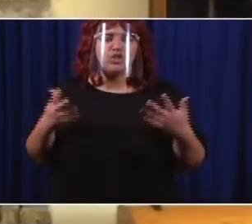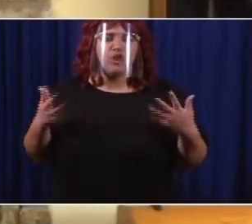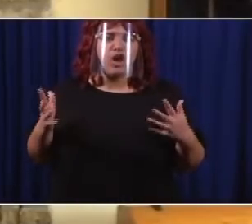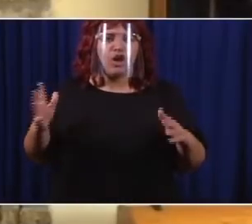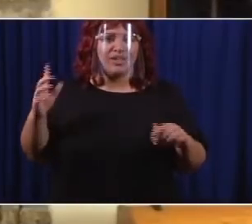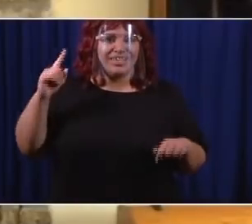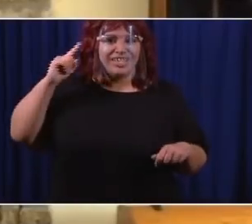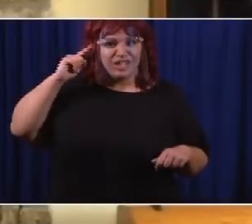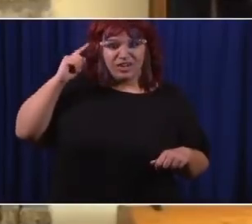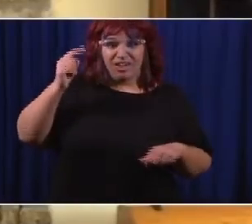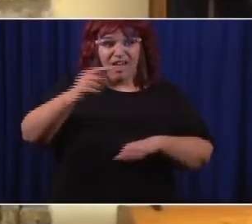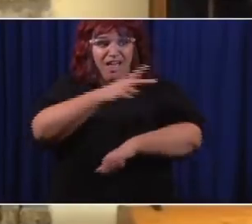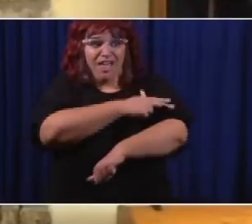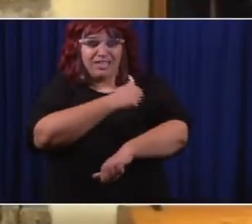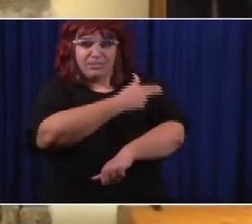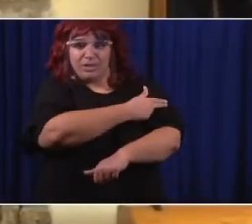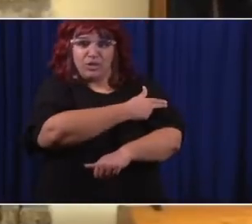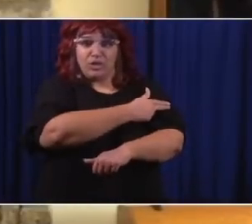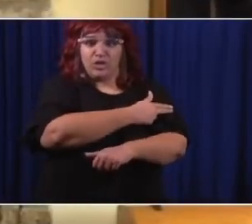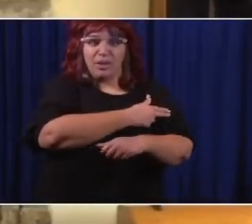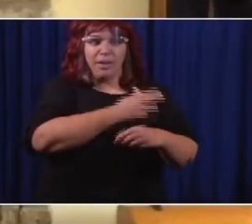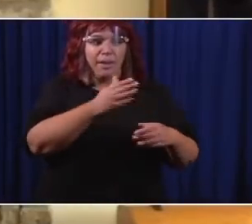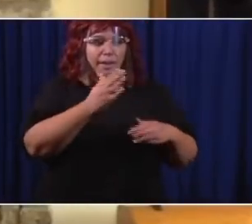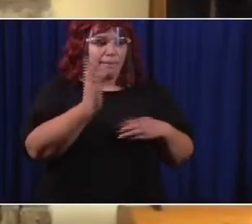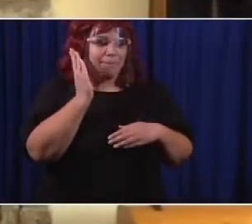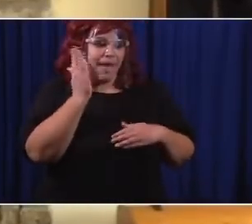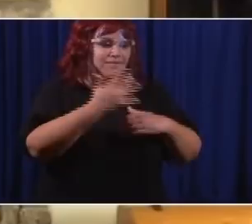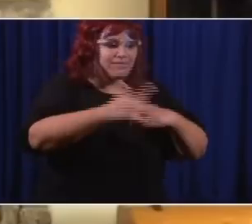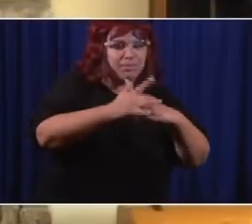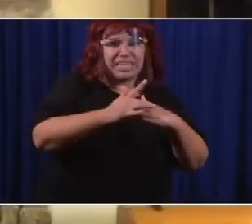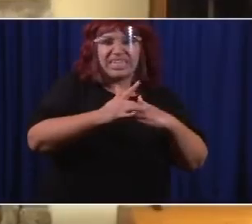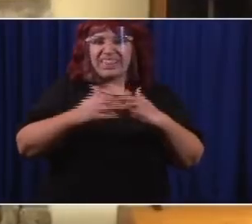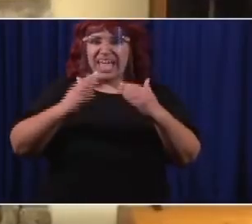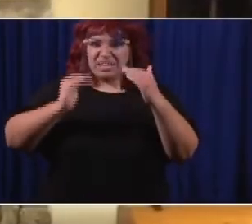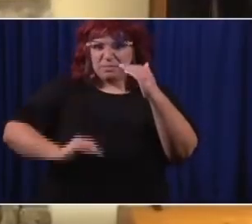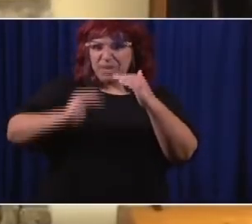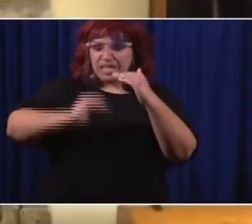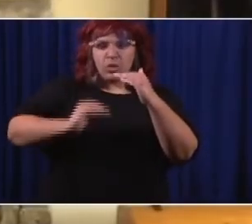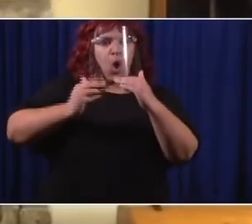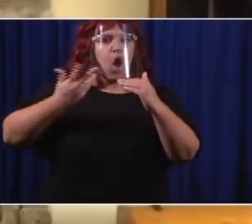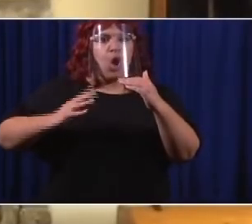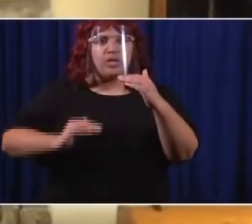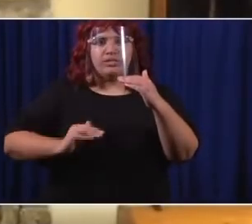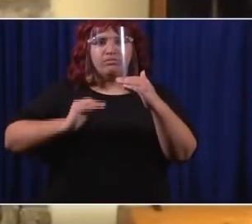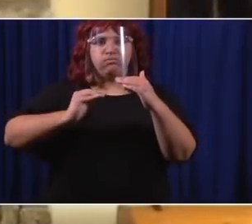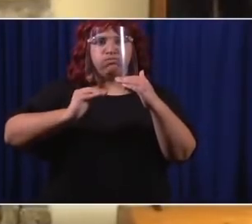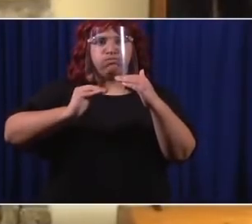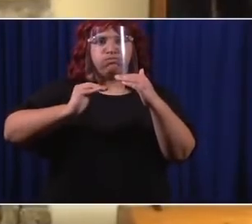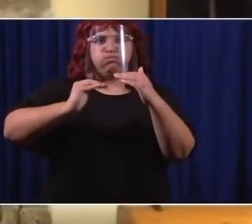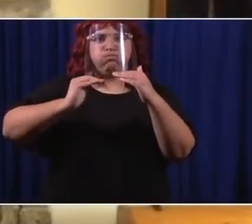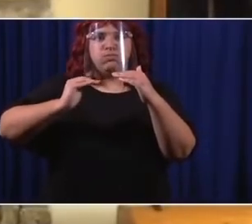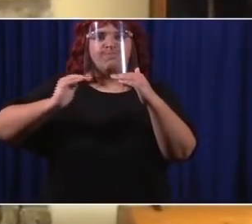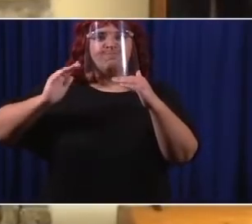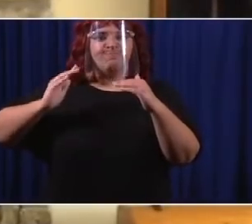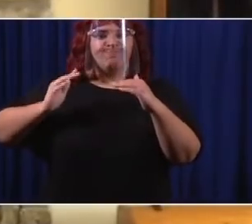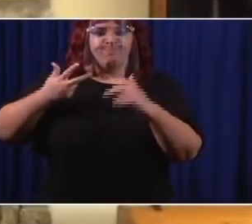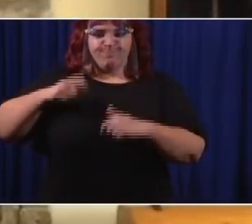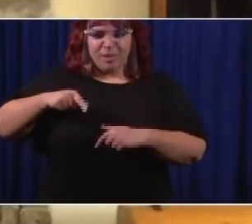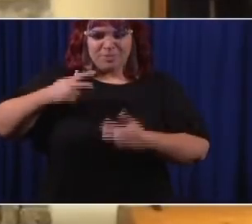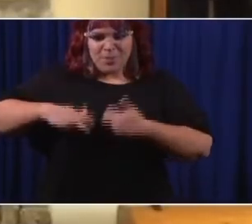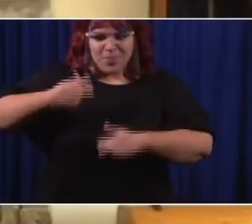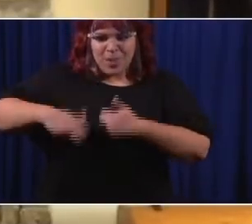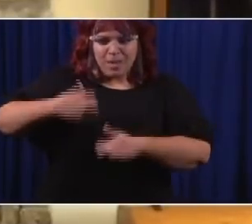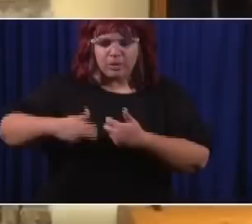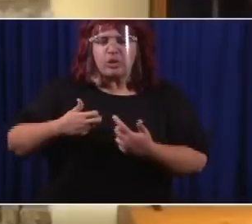with hospitals running at full capacity. At what point could we go back to restricting elective surgeries and other